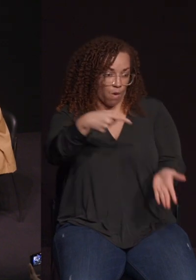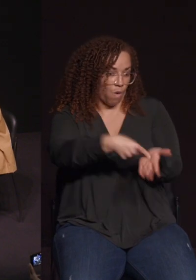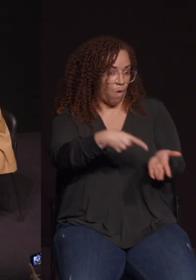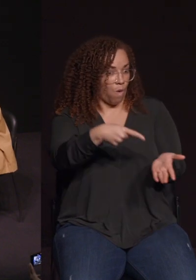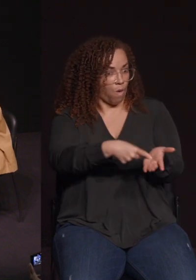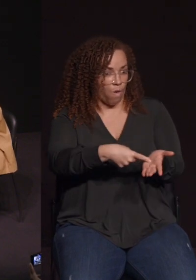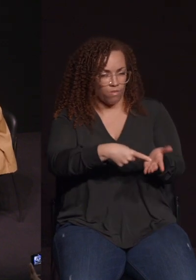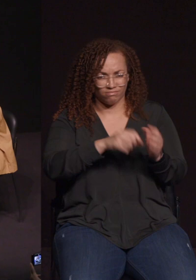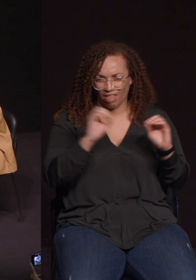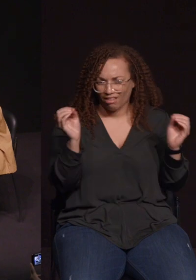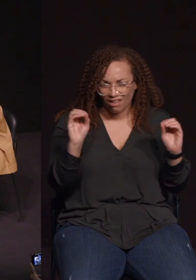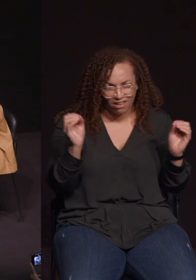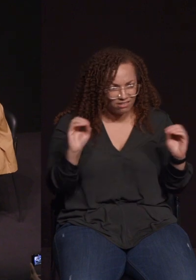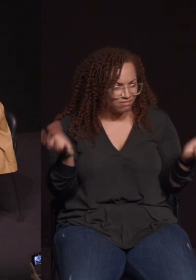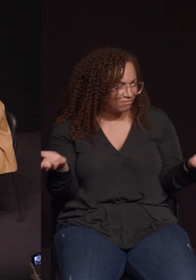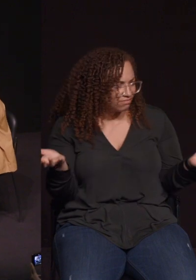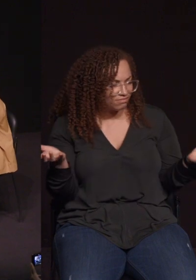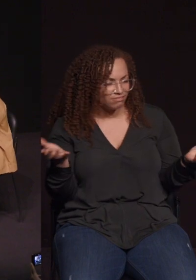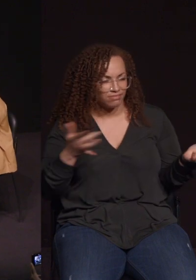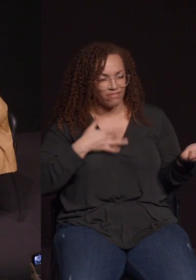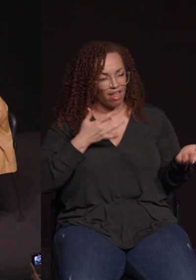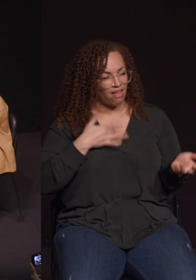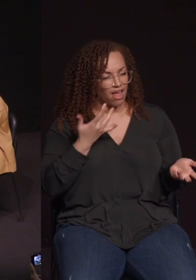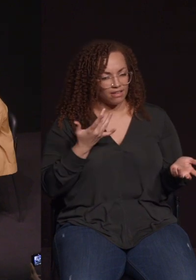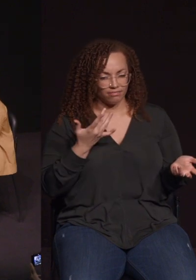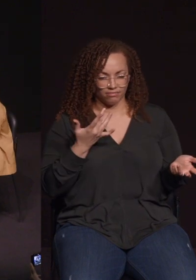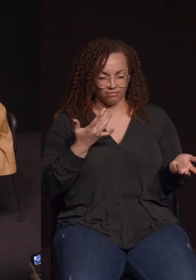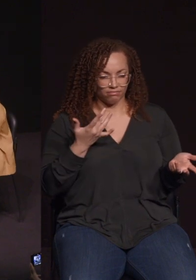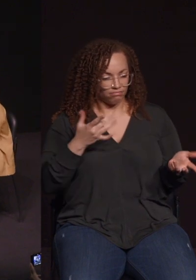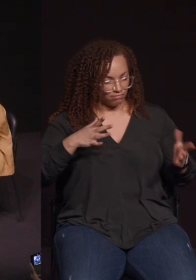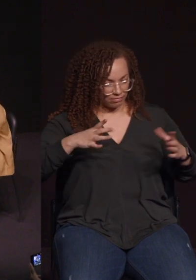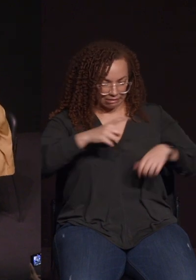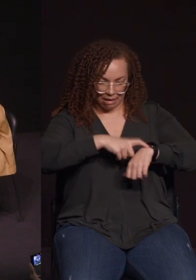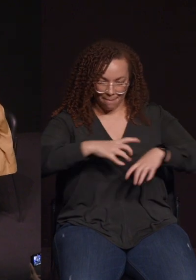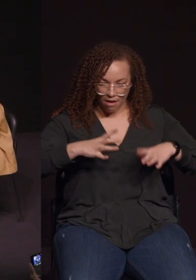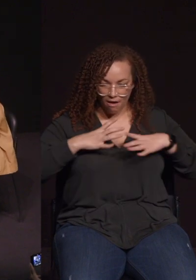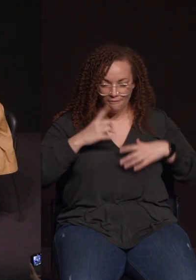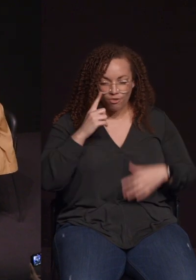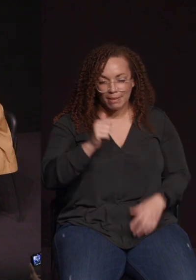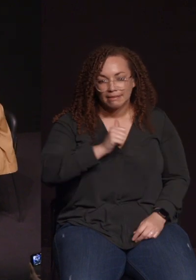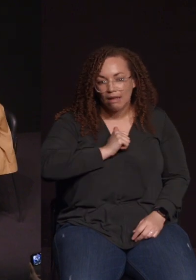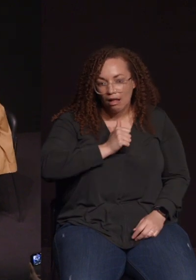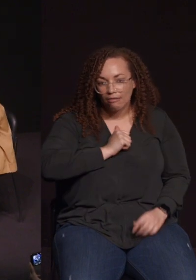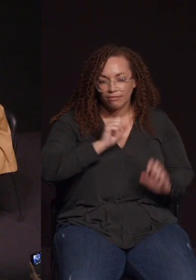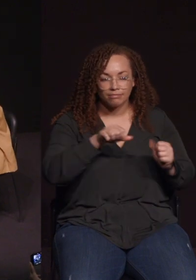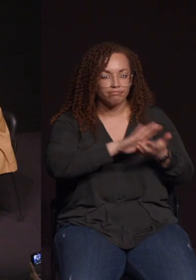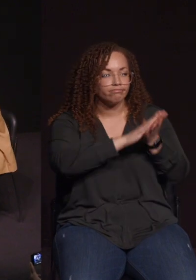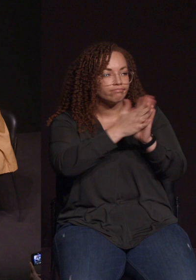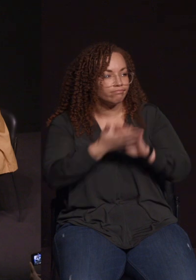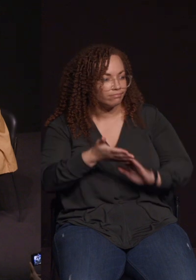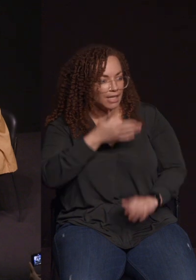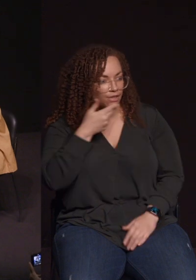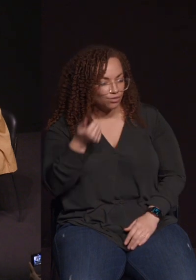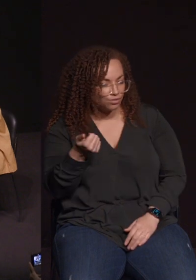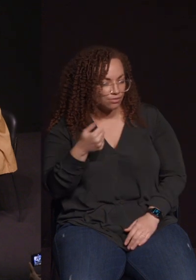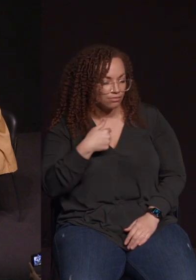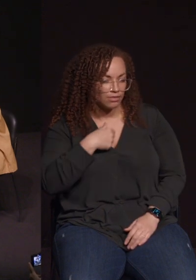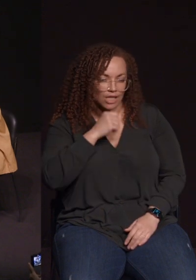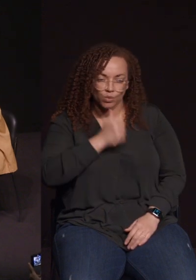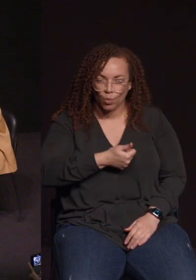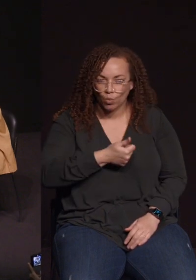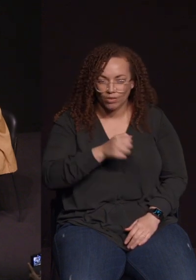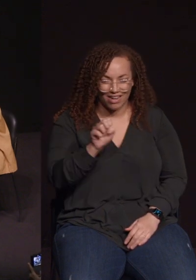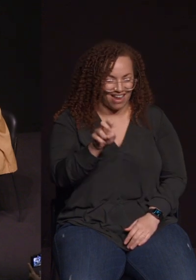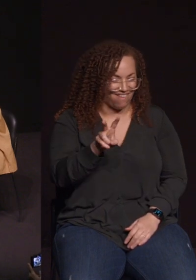you know. And I feel like I have to still take time off of myself so I can be a better, you know. And I don't ever want